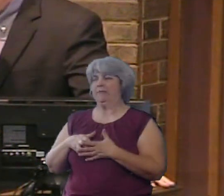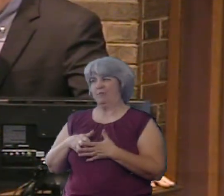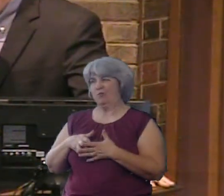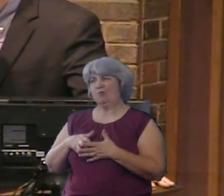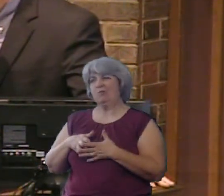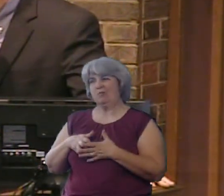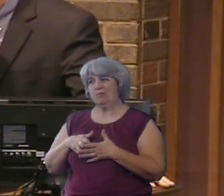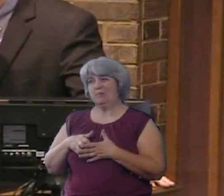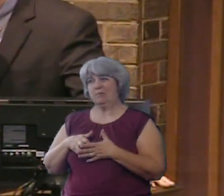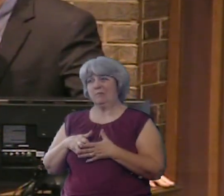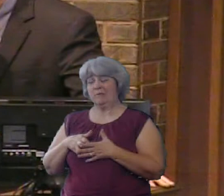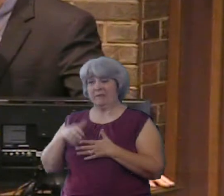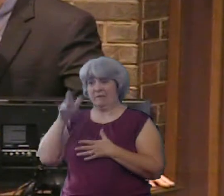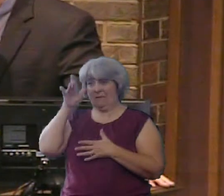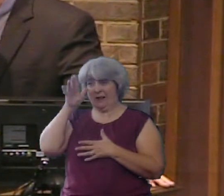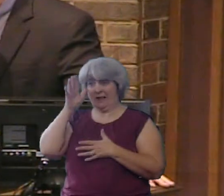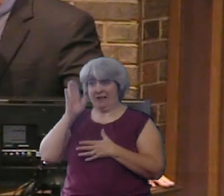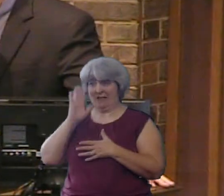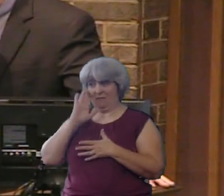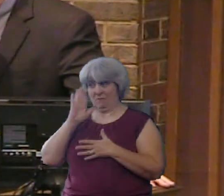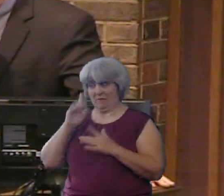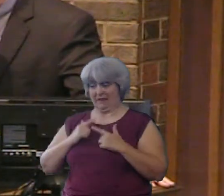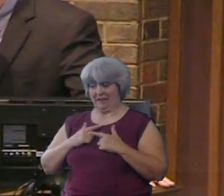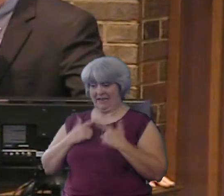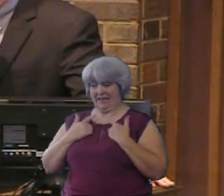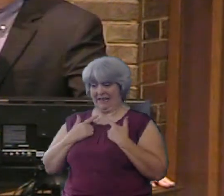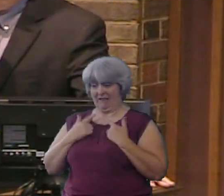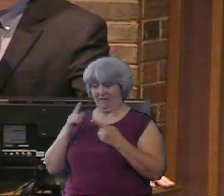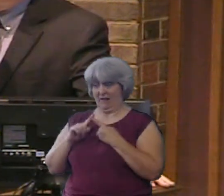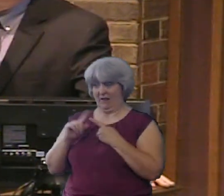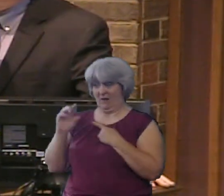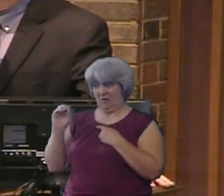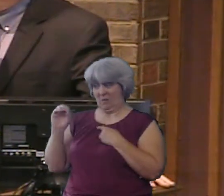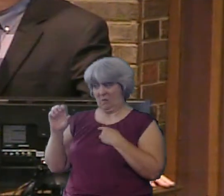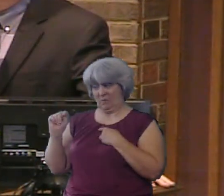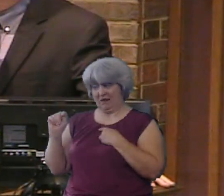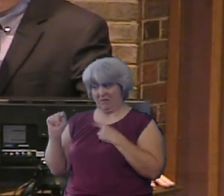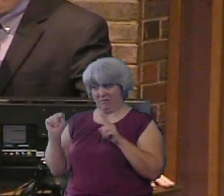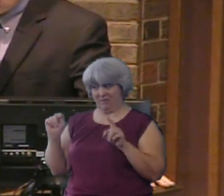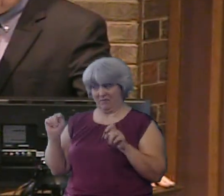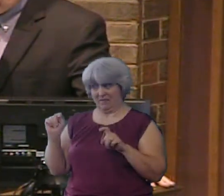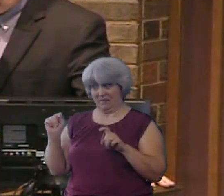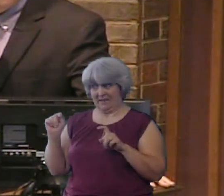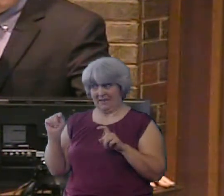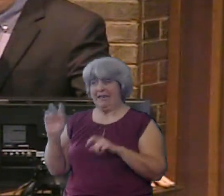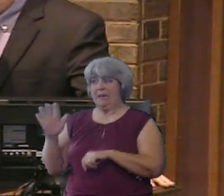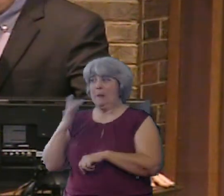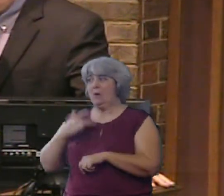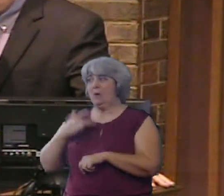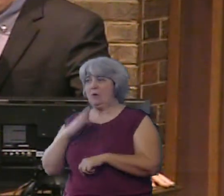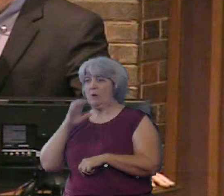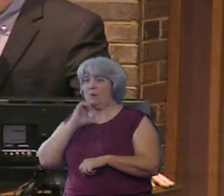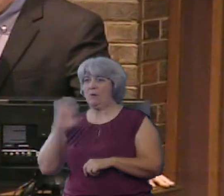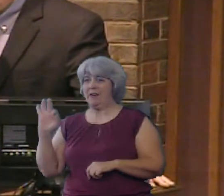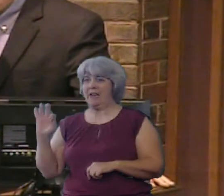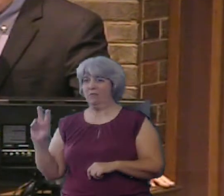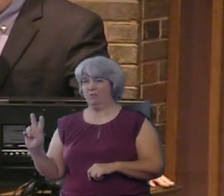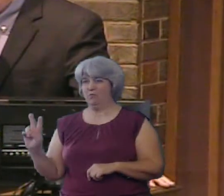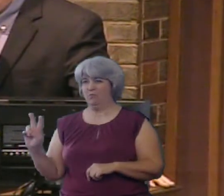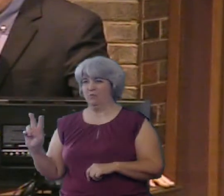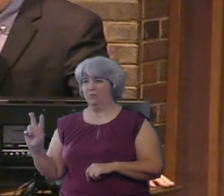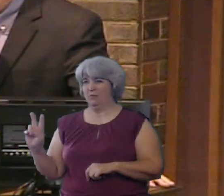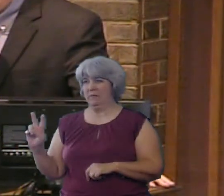If he makes it to his birthday this year in October, he will be 92 years old. He is confined to a